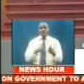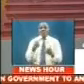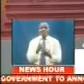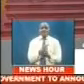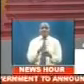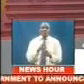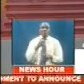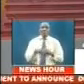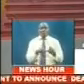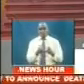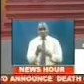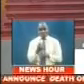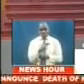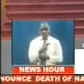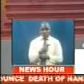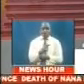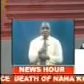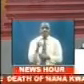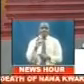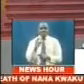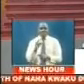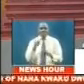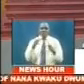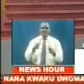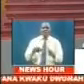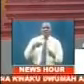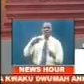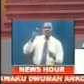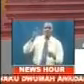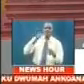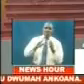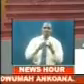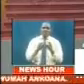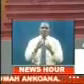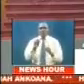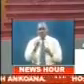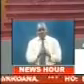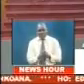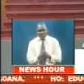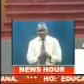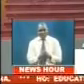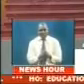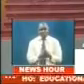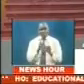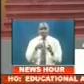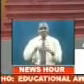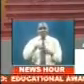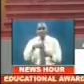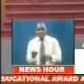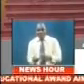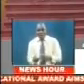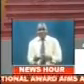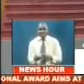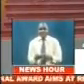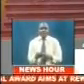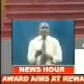Okay. Because today, because of the way the city is performing, you speak to people and people are very much concerned. Because the man on the street goes out there, buys something